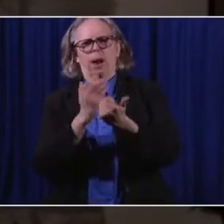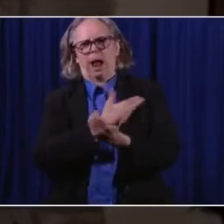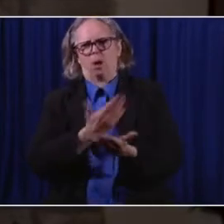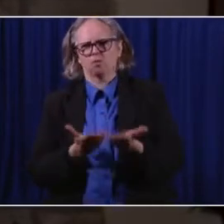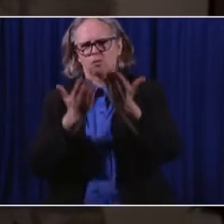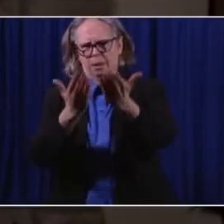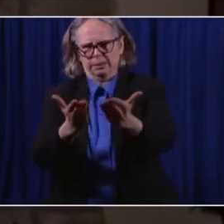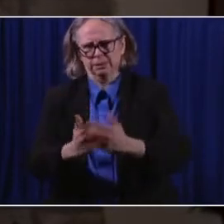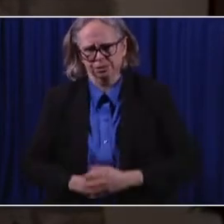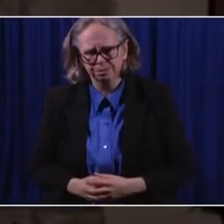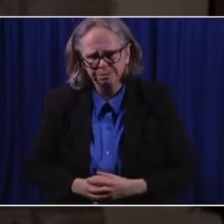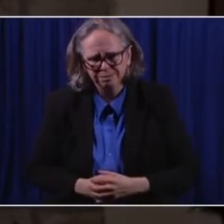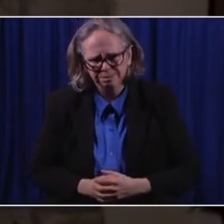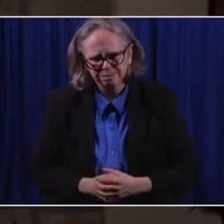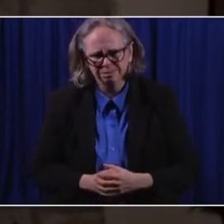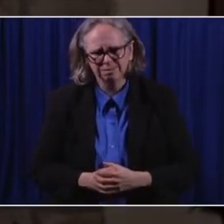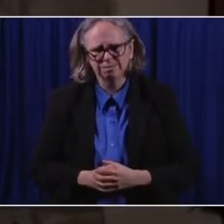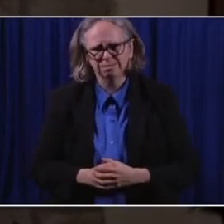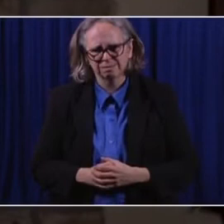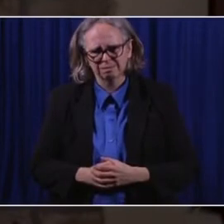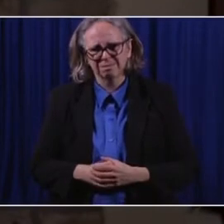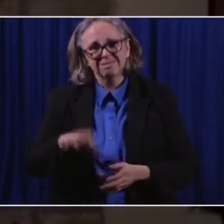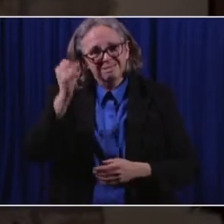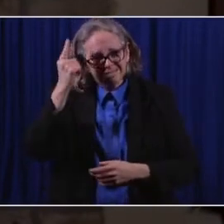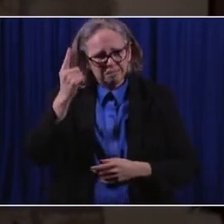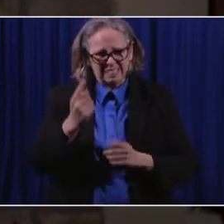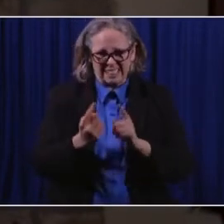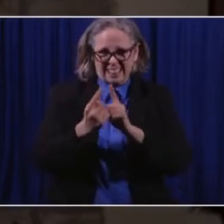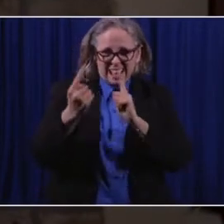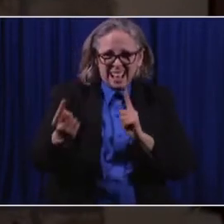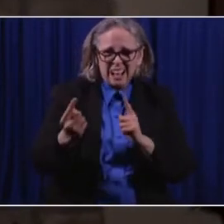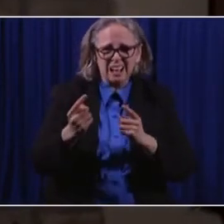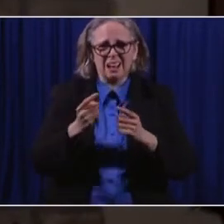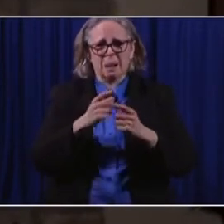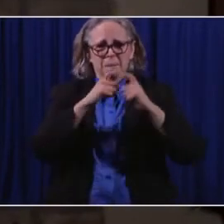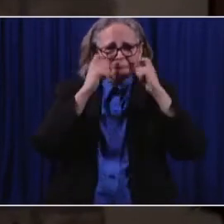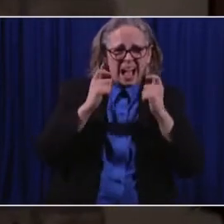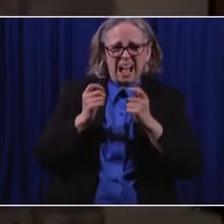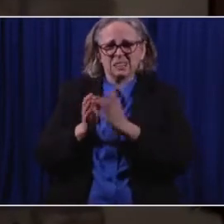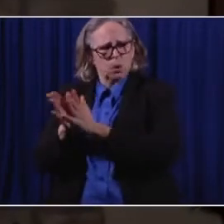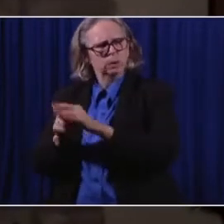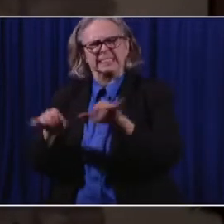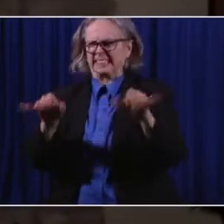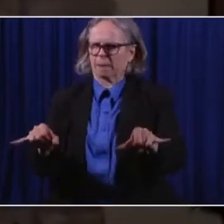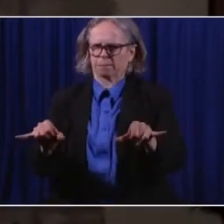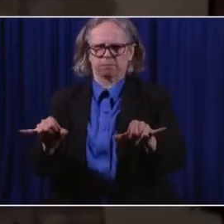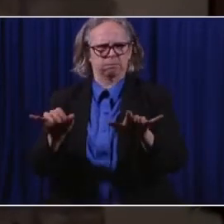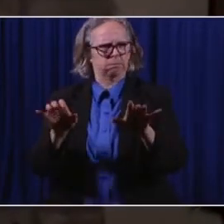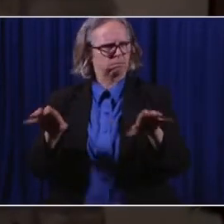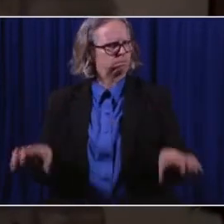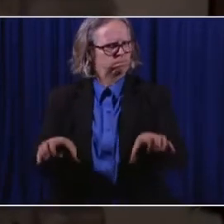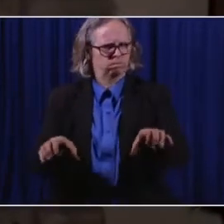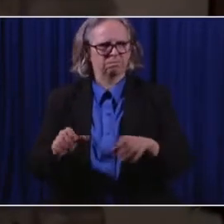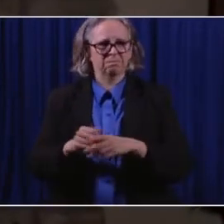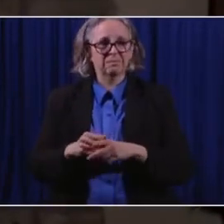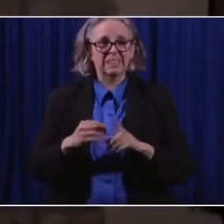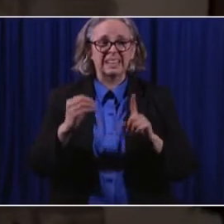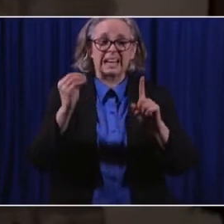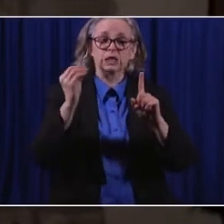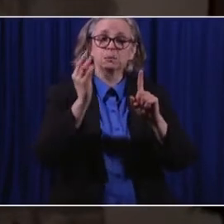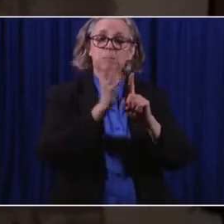protocols have not been followed. Now, I will say that schools have done a phenomenal job and students have done a phenomenal job and teachers have about